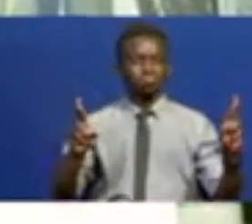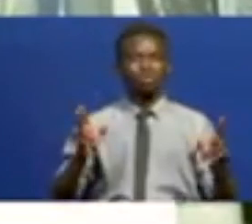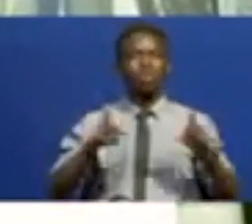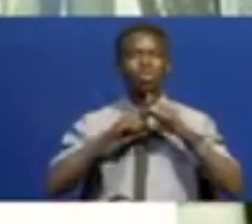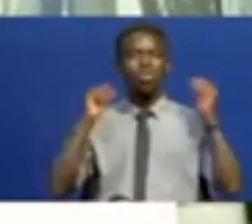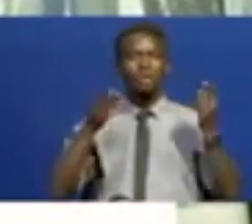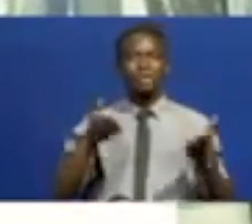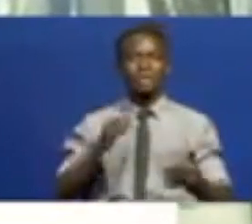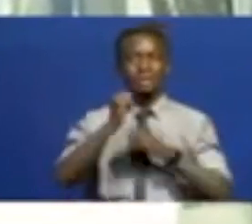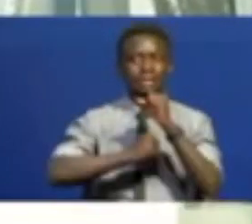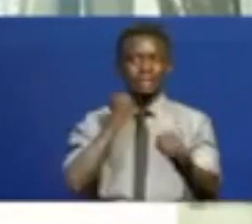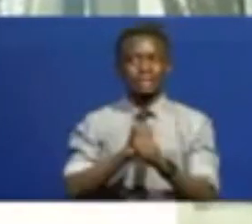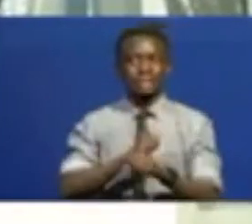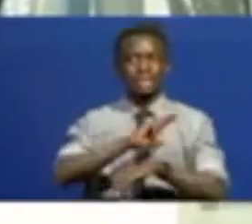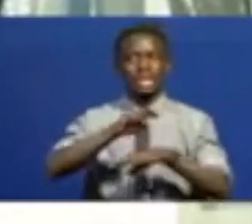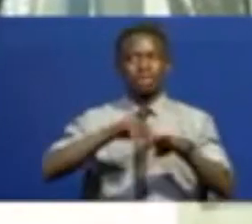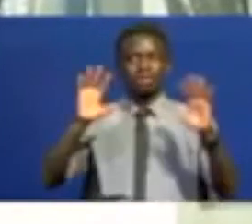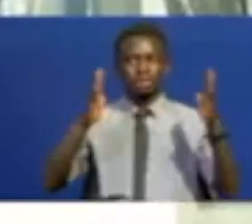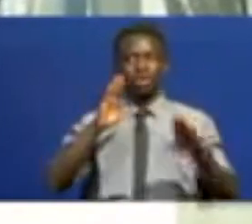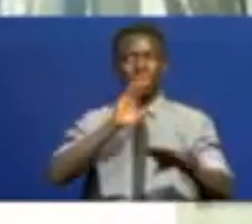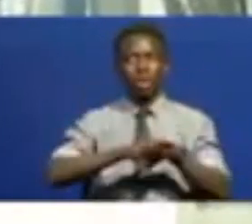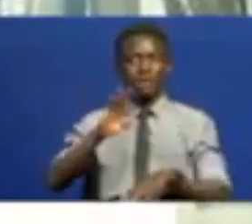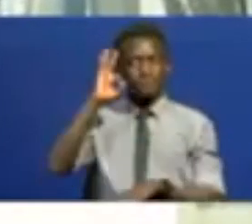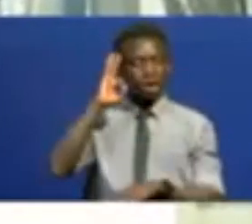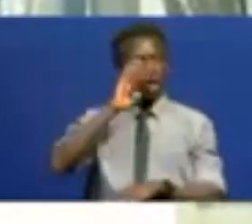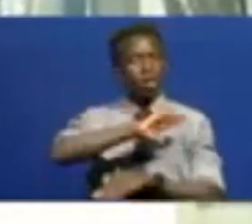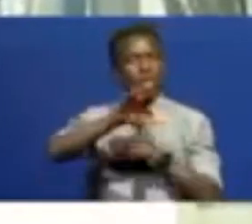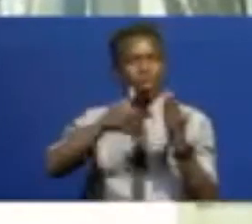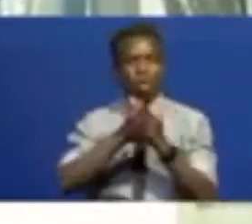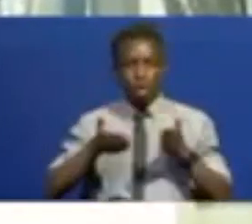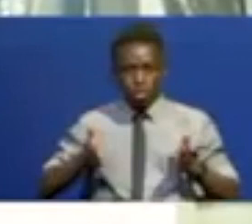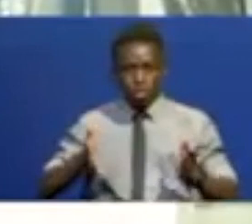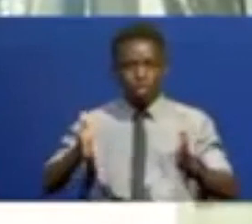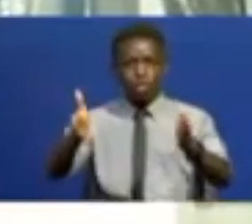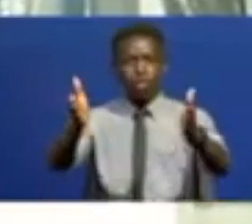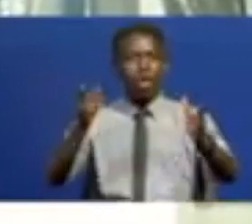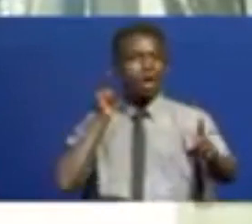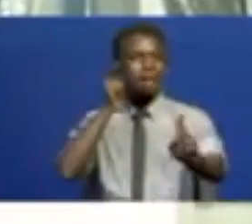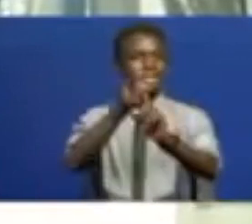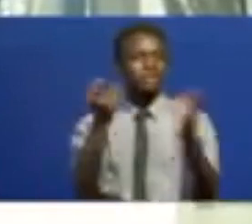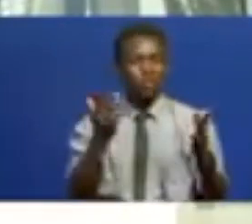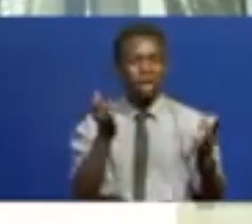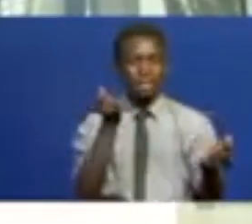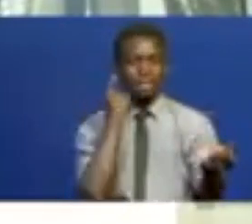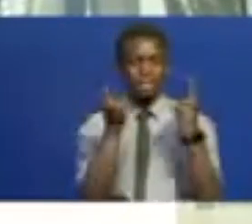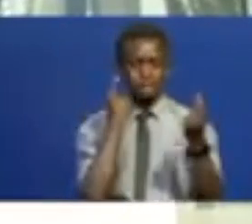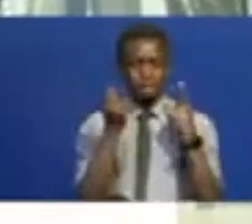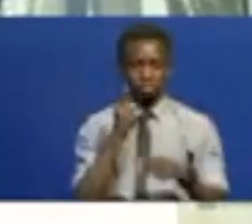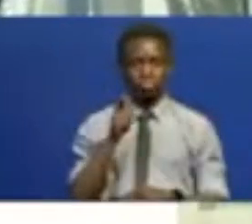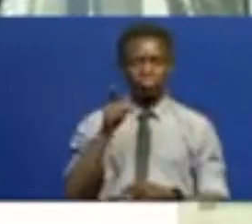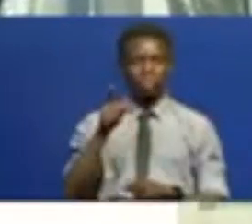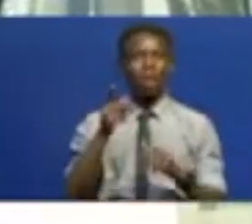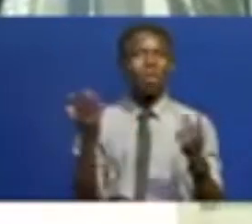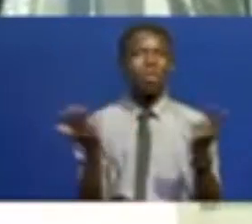Day national celebrations. On Friday, all roads will lead to the Kericho Green Stadium, the venue